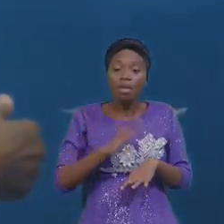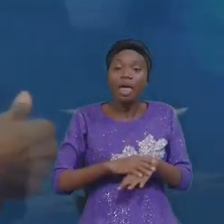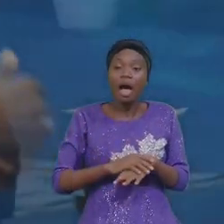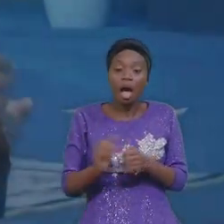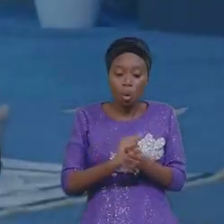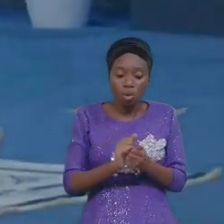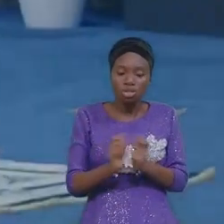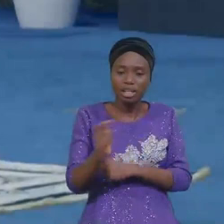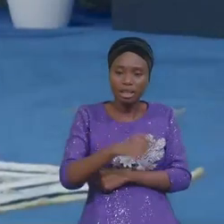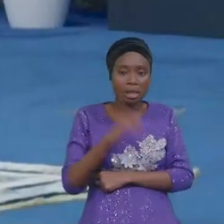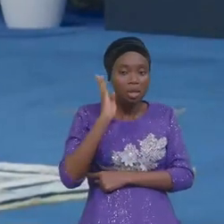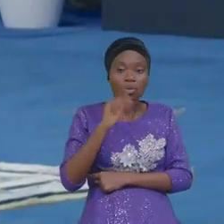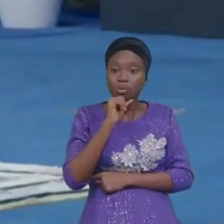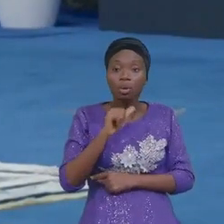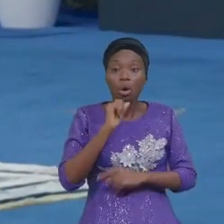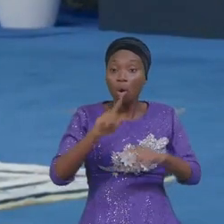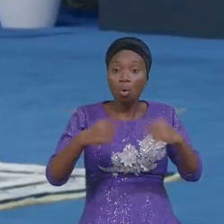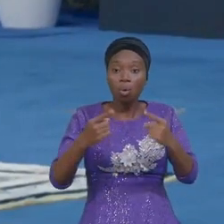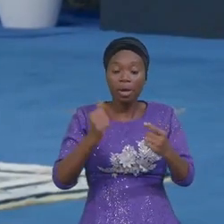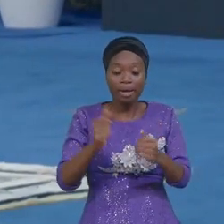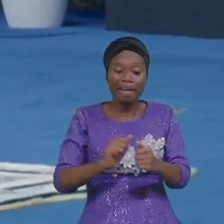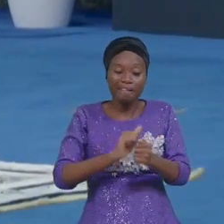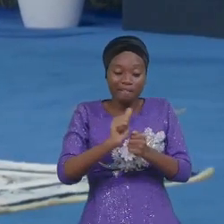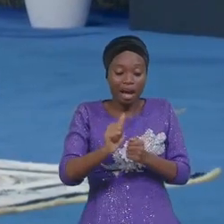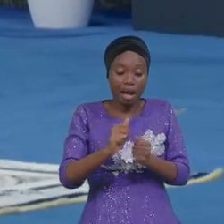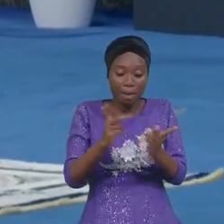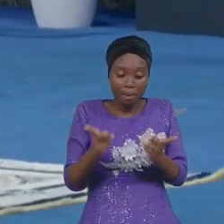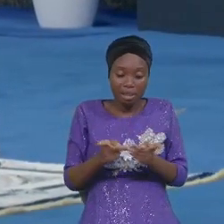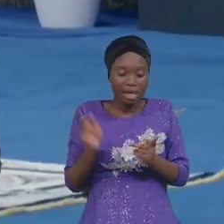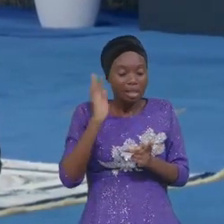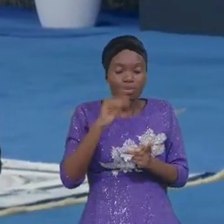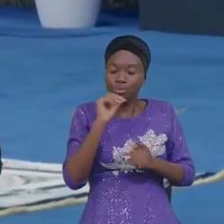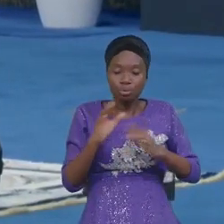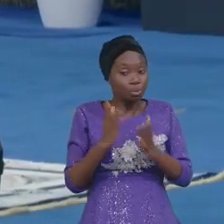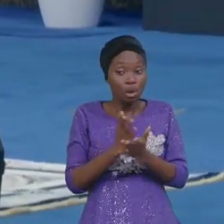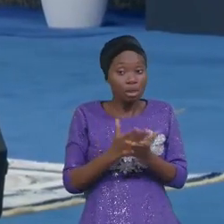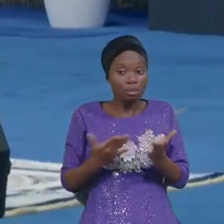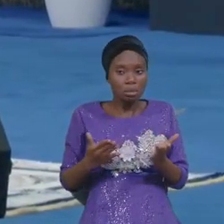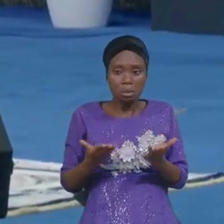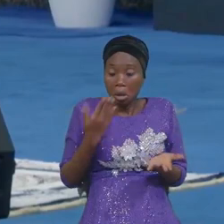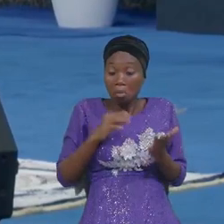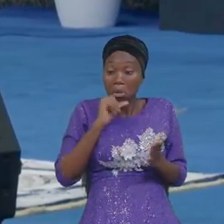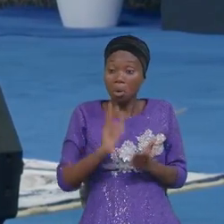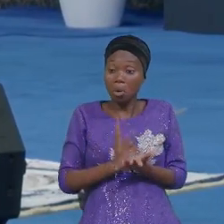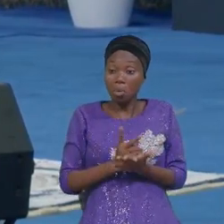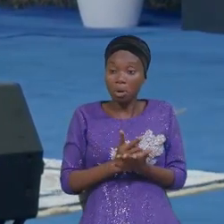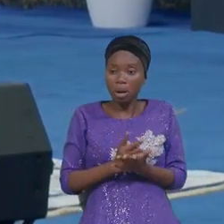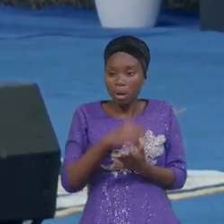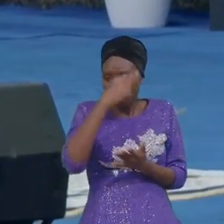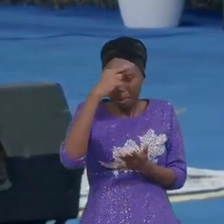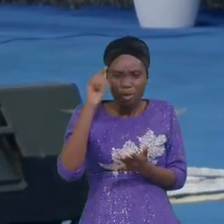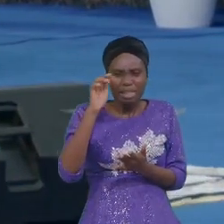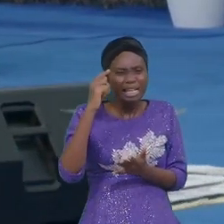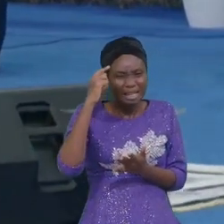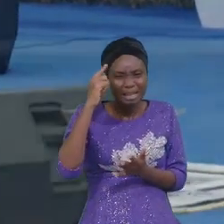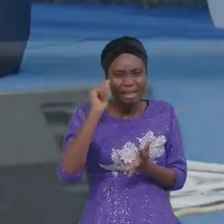not go a particular distance. They'll not do something. They might not even cook, because they thought